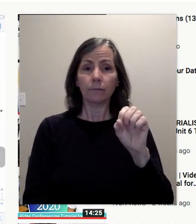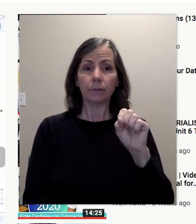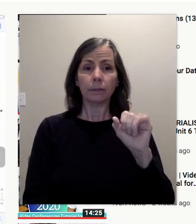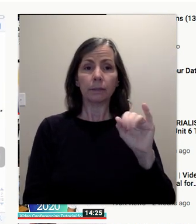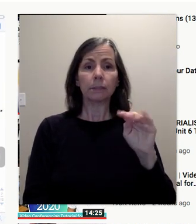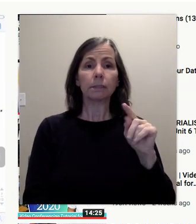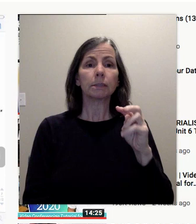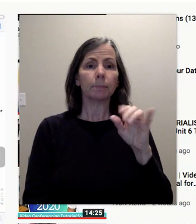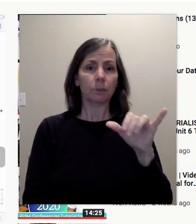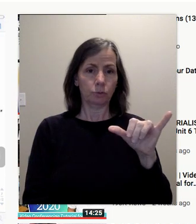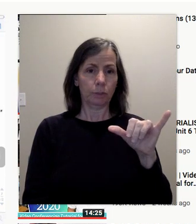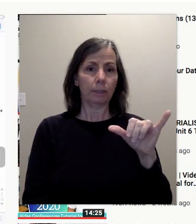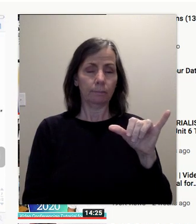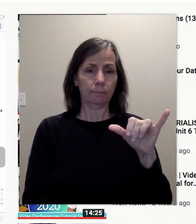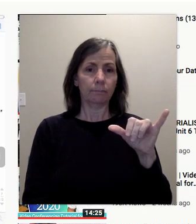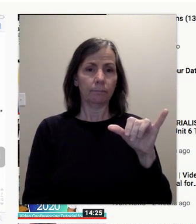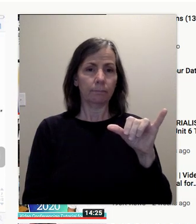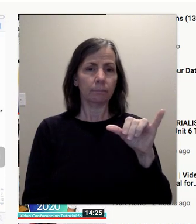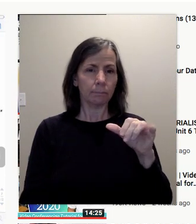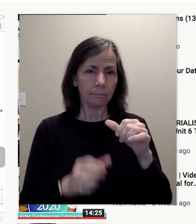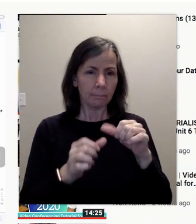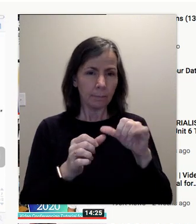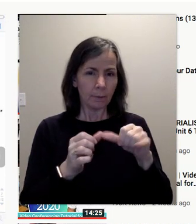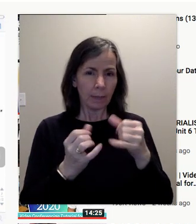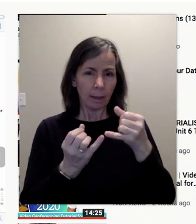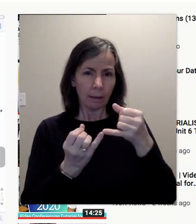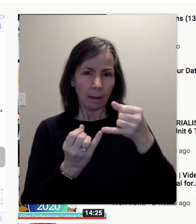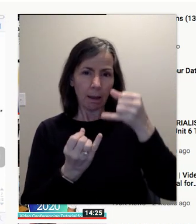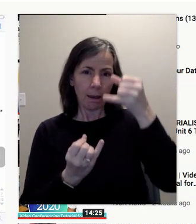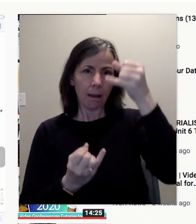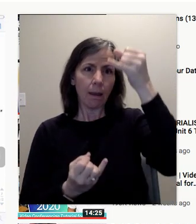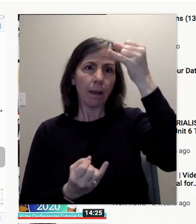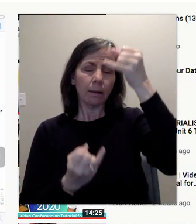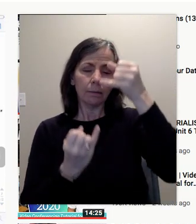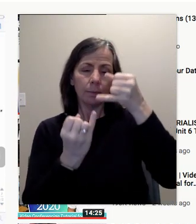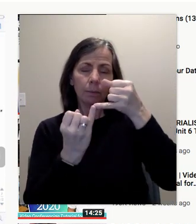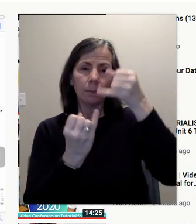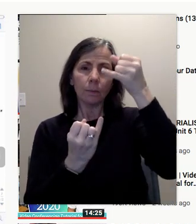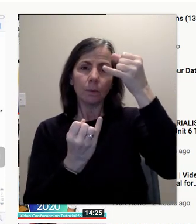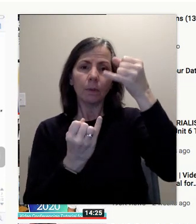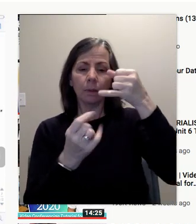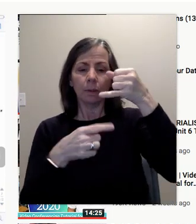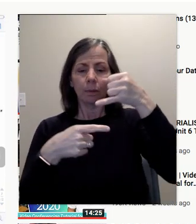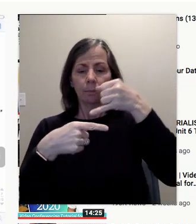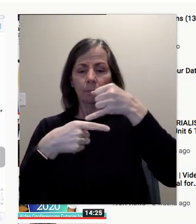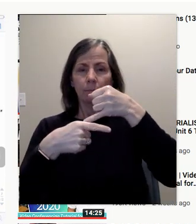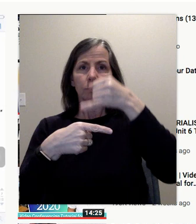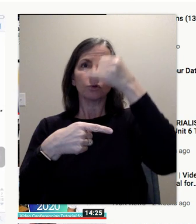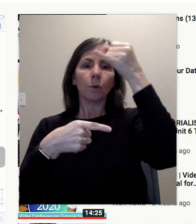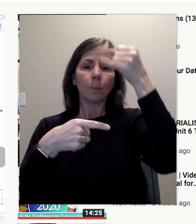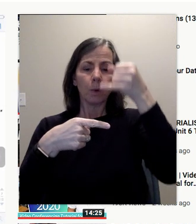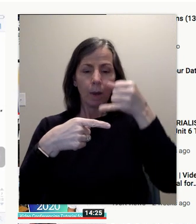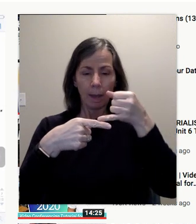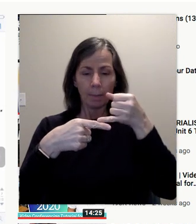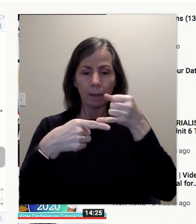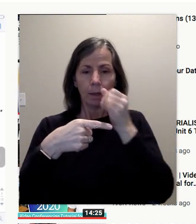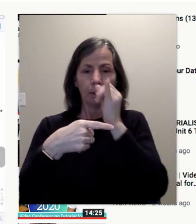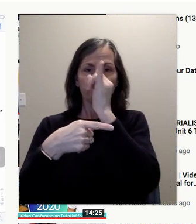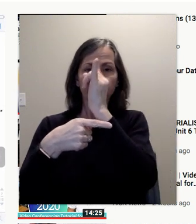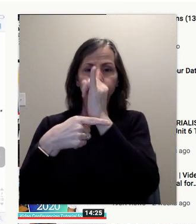This is going to be right down the center of our